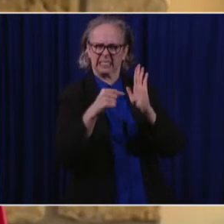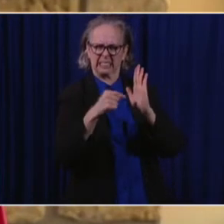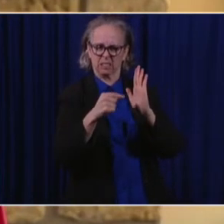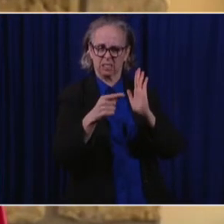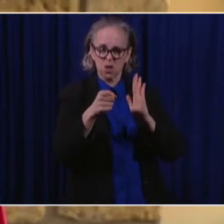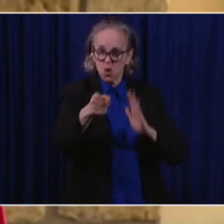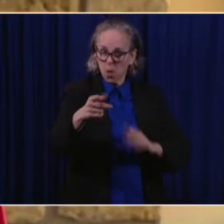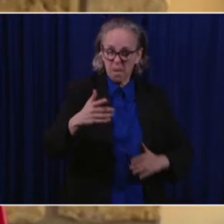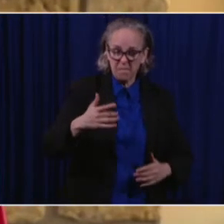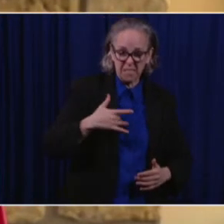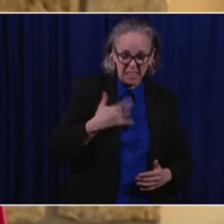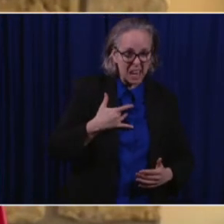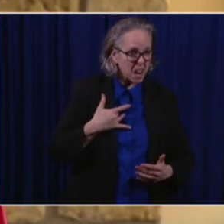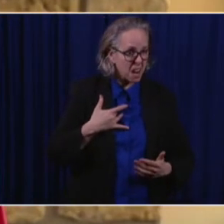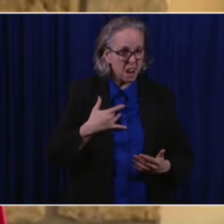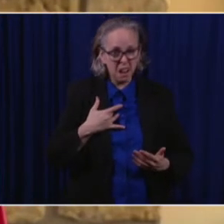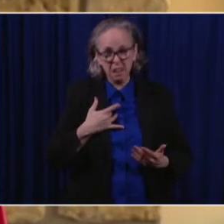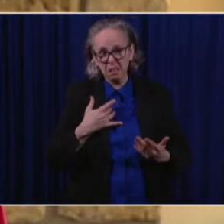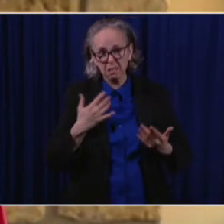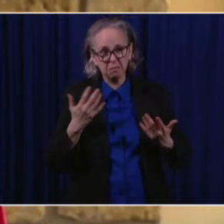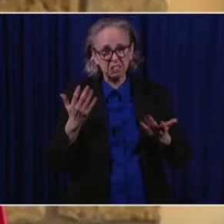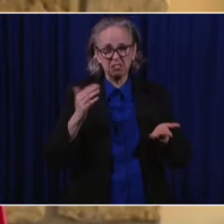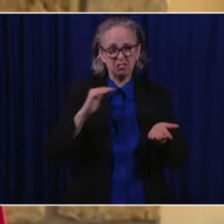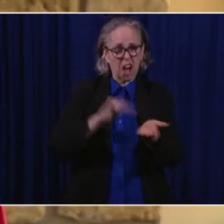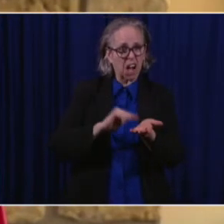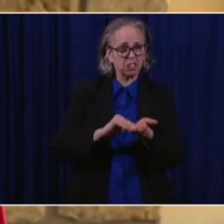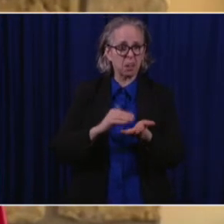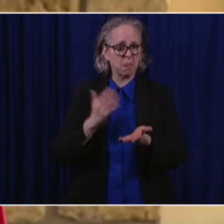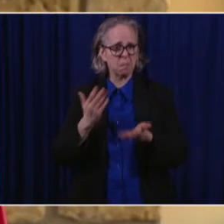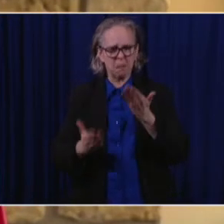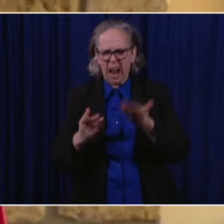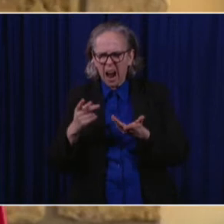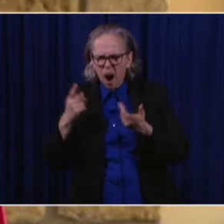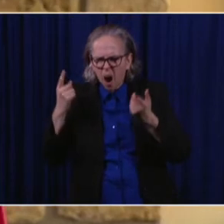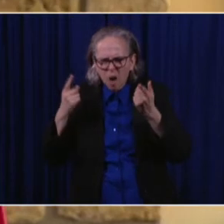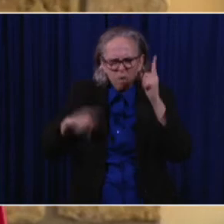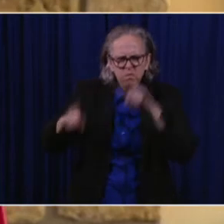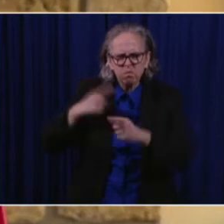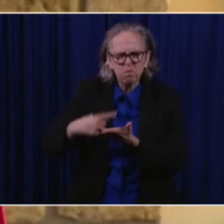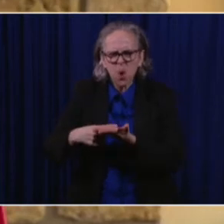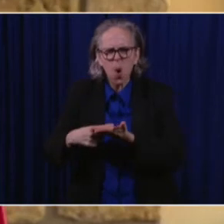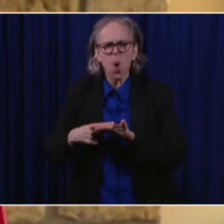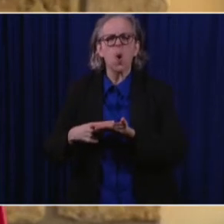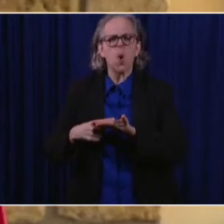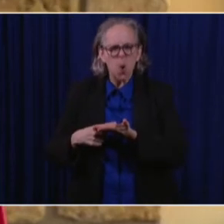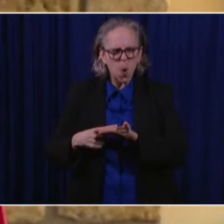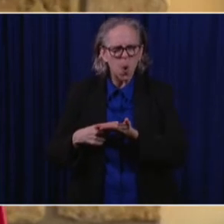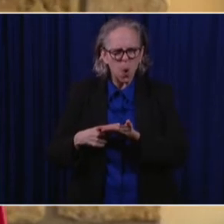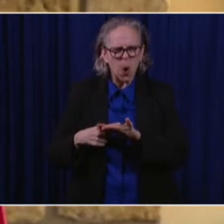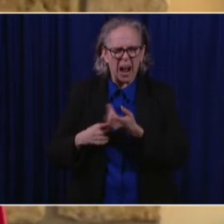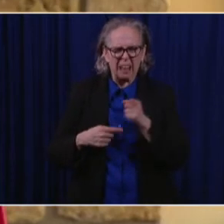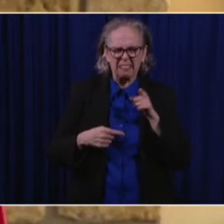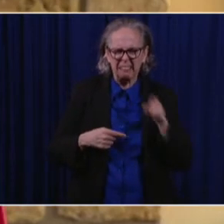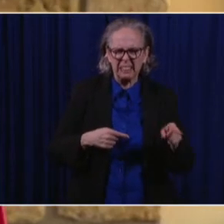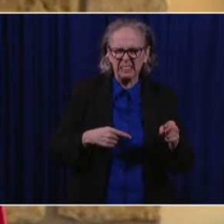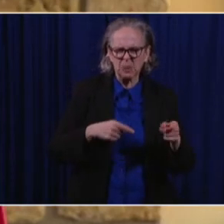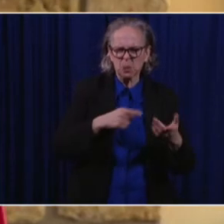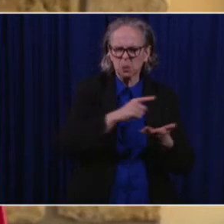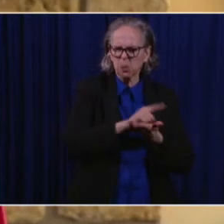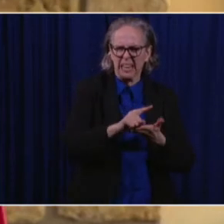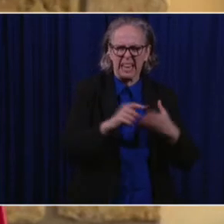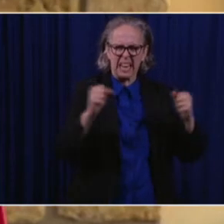doctors say, boy, this has become a real negative, these weekly gathering points, and as